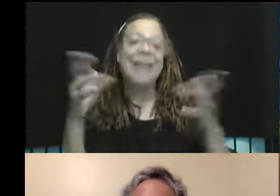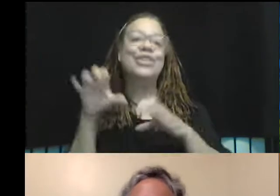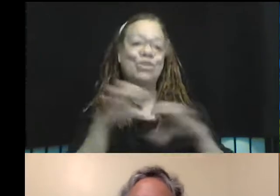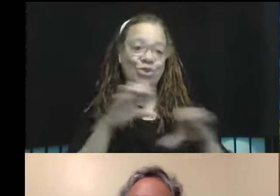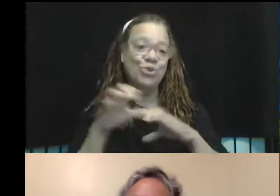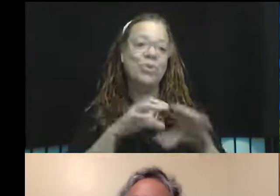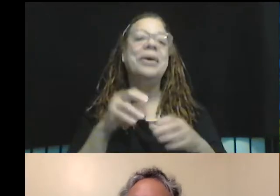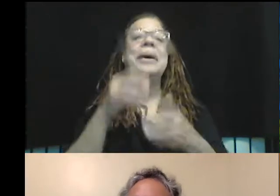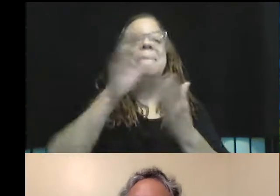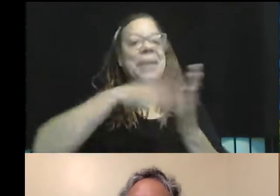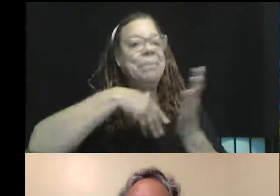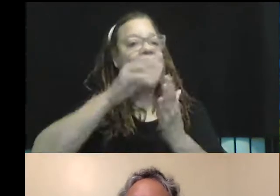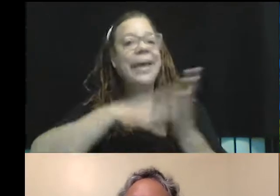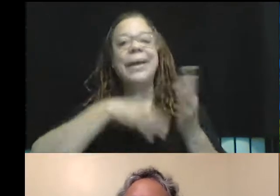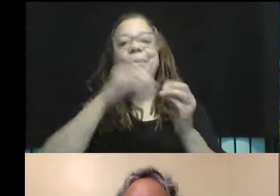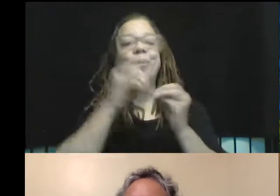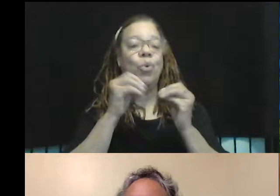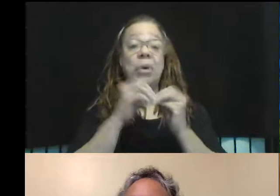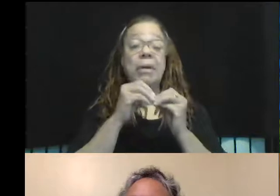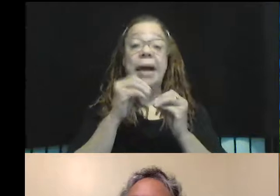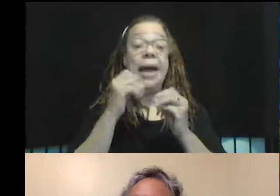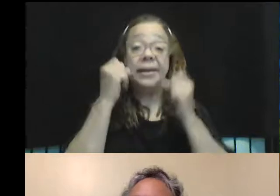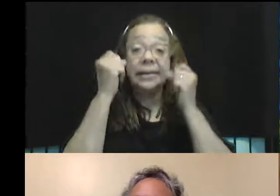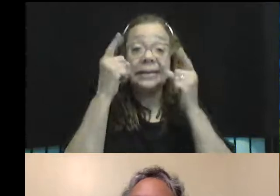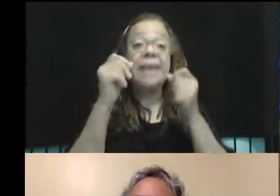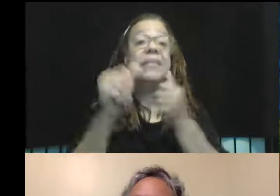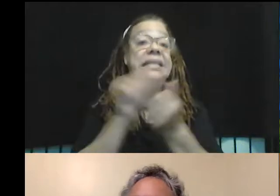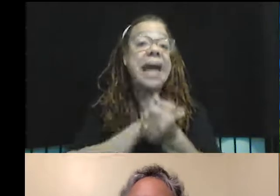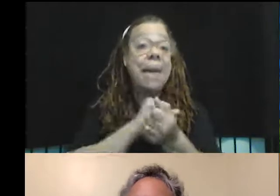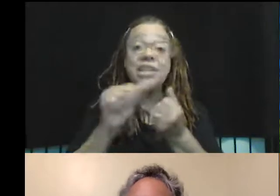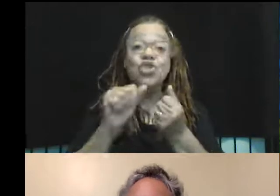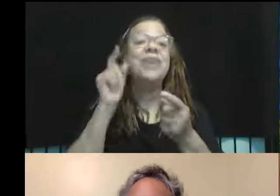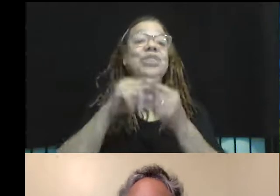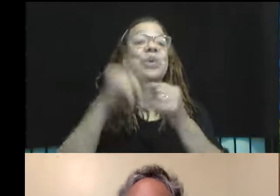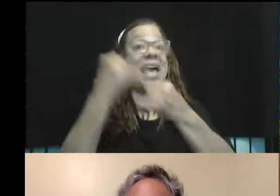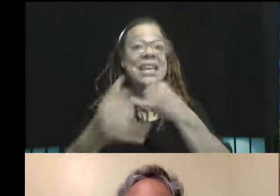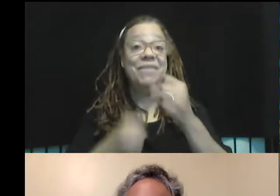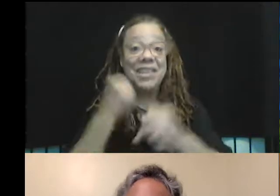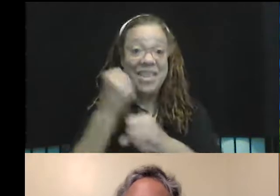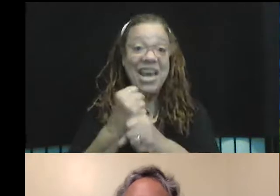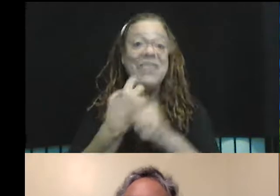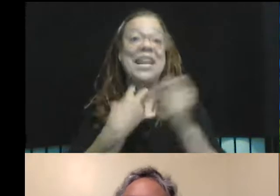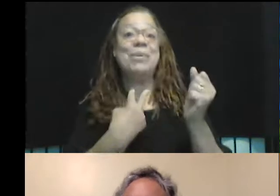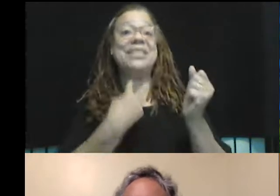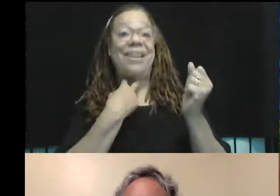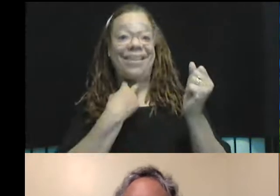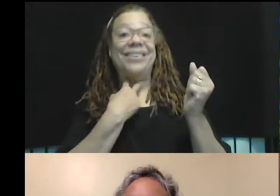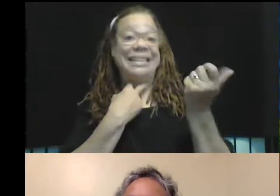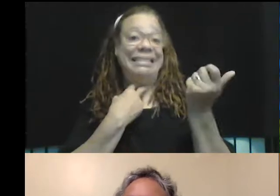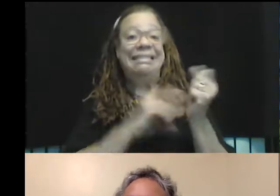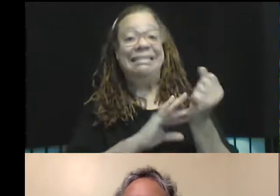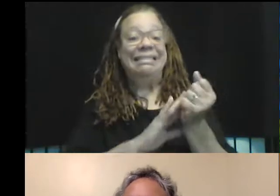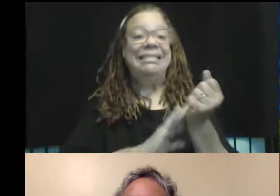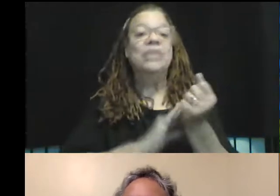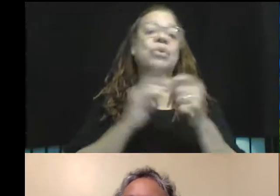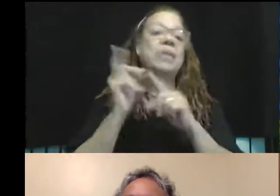made painting more of an upfront, and I didn't realize the damage until like the end of the year. Oh no. And I was like, so now I'm going through